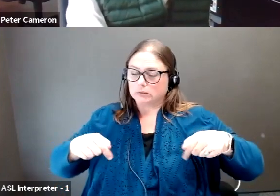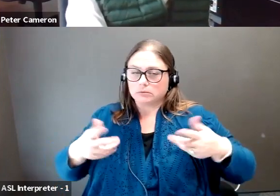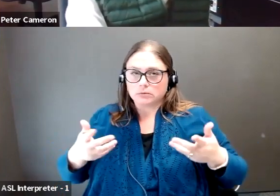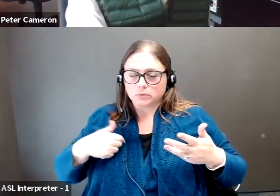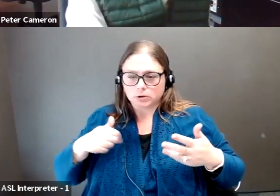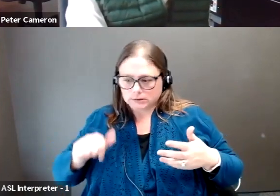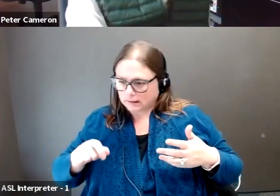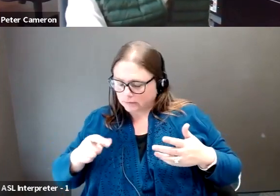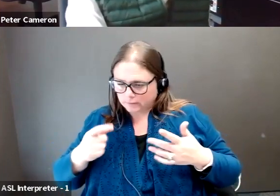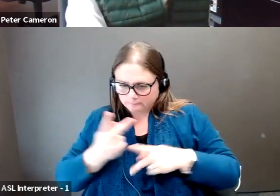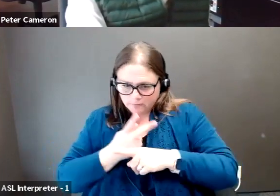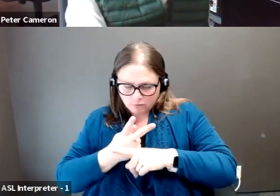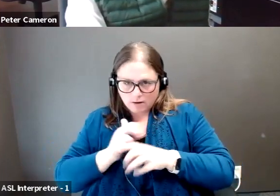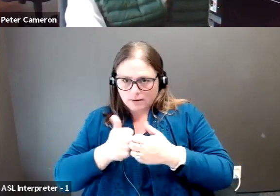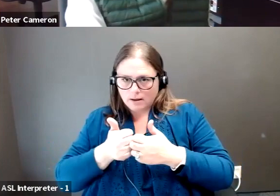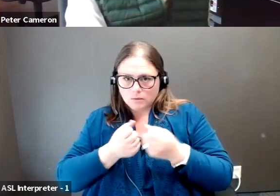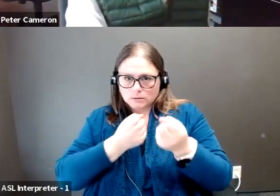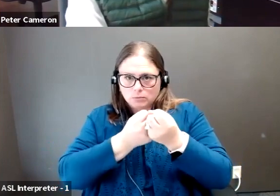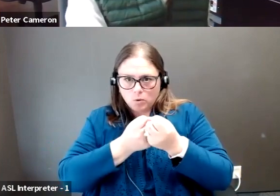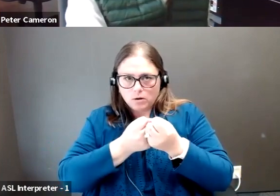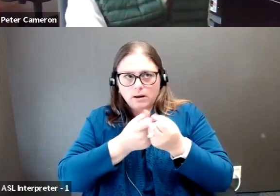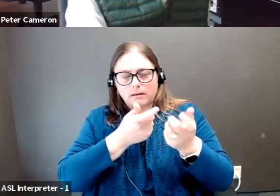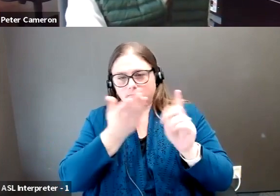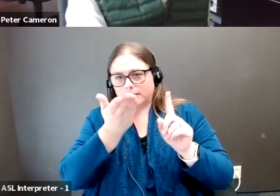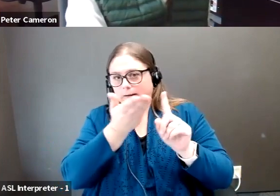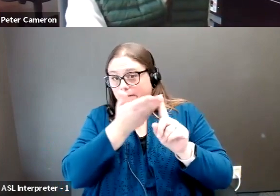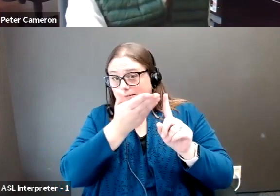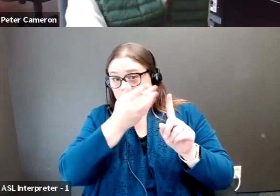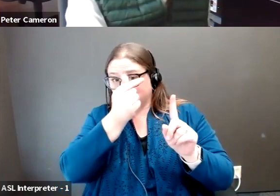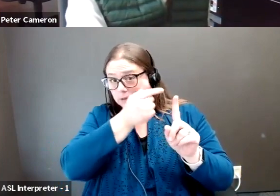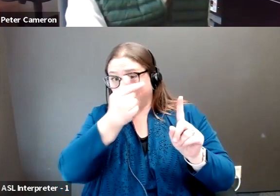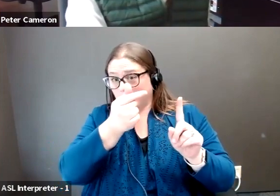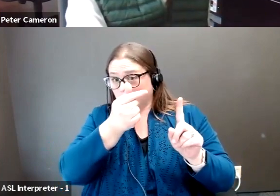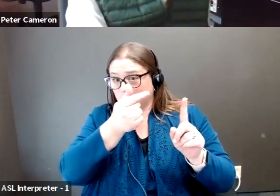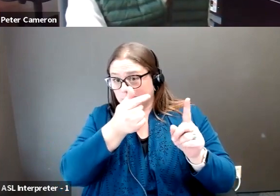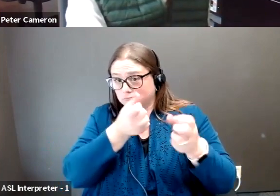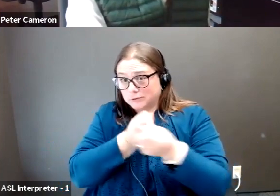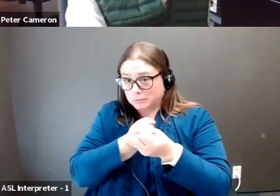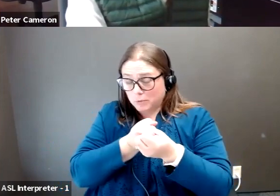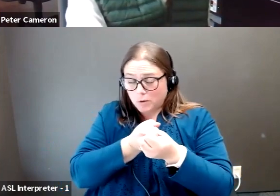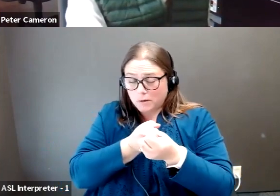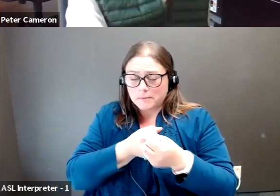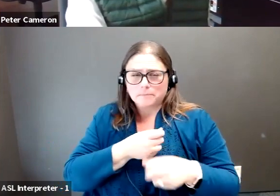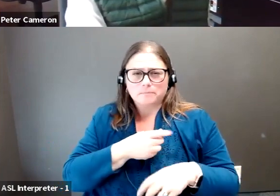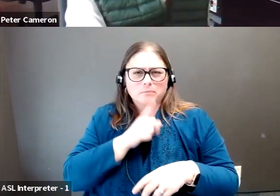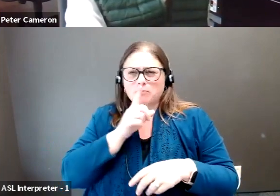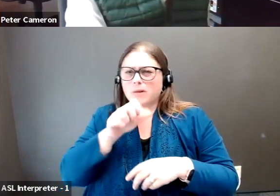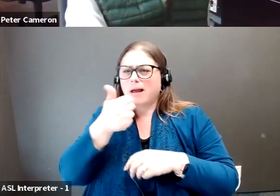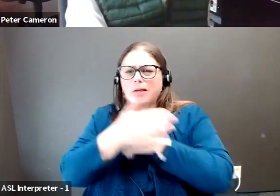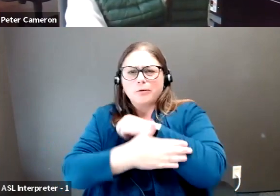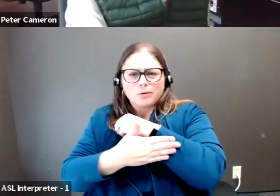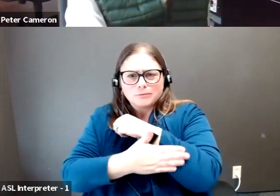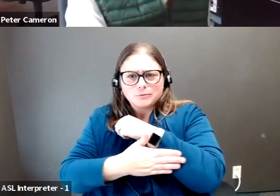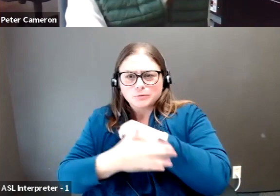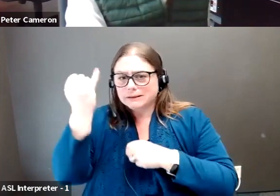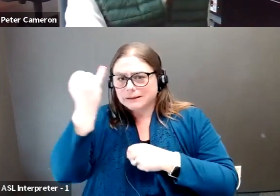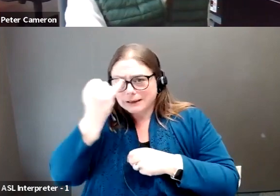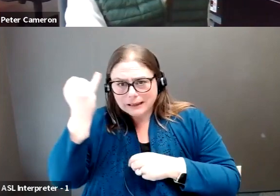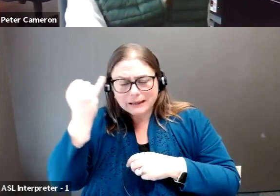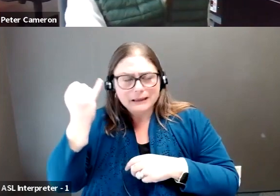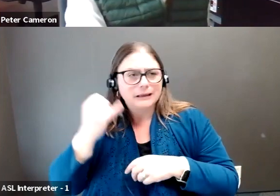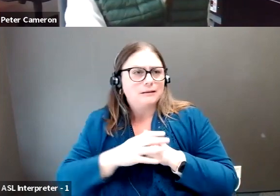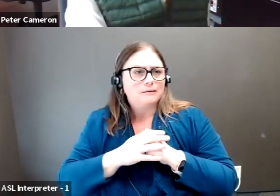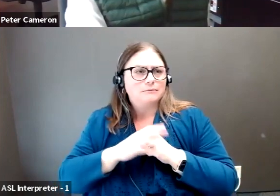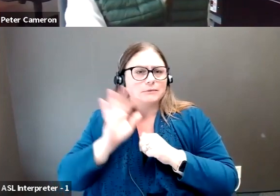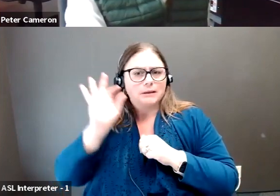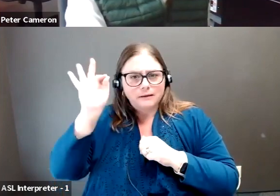help develop that and get the government on board. There's so many examples in Italy and France and in England